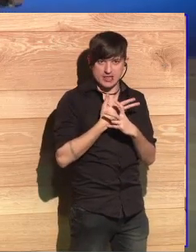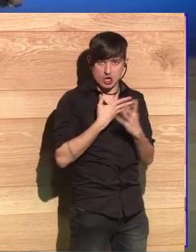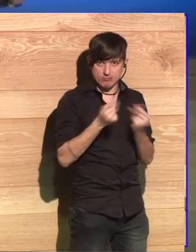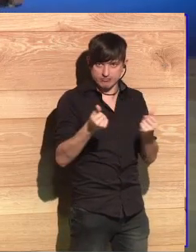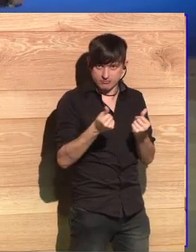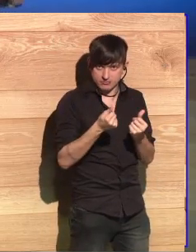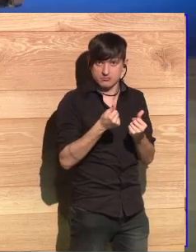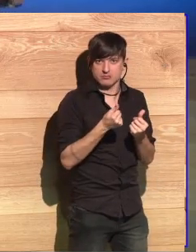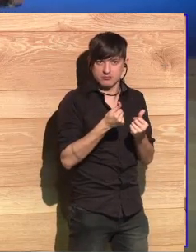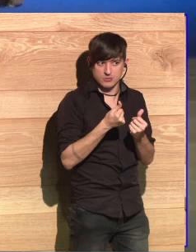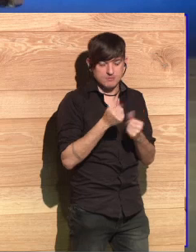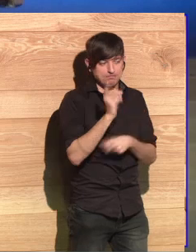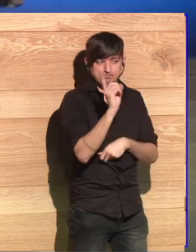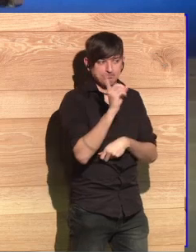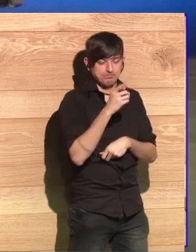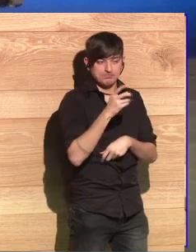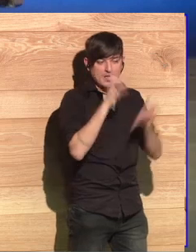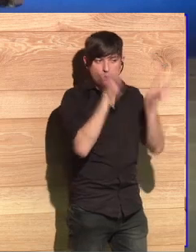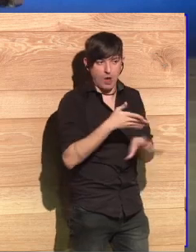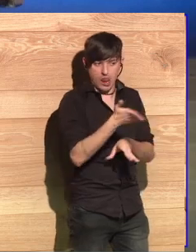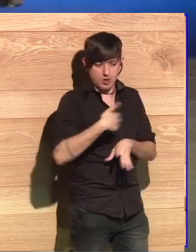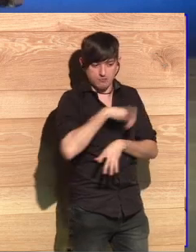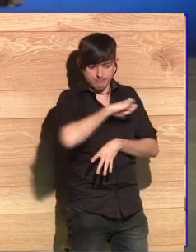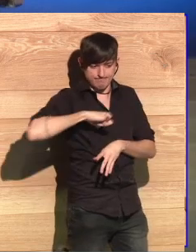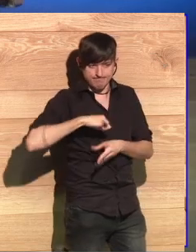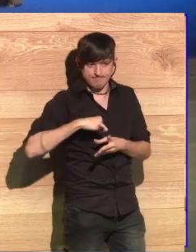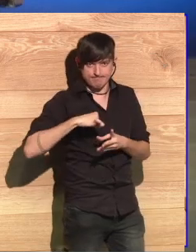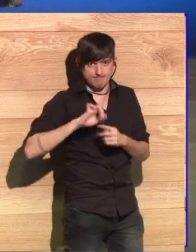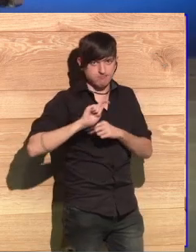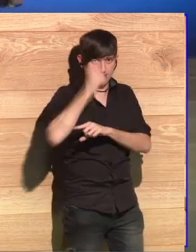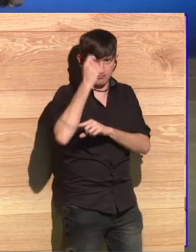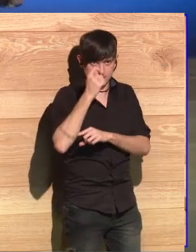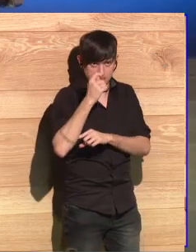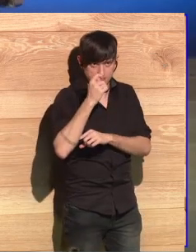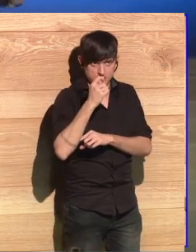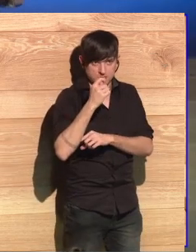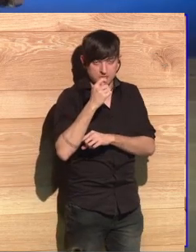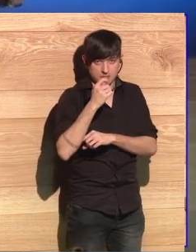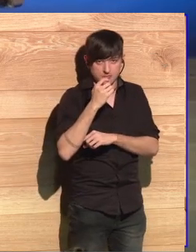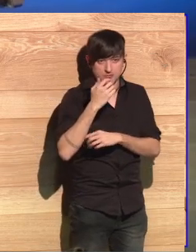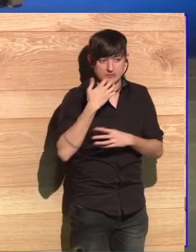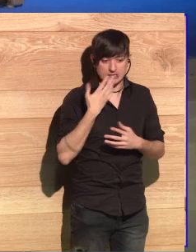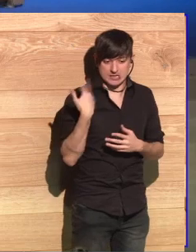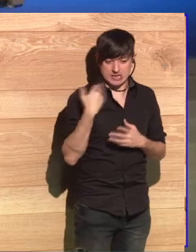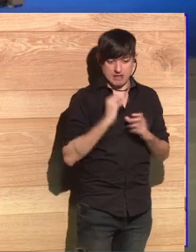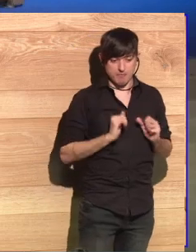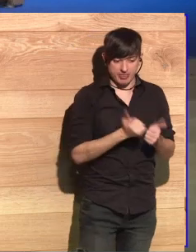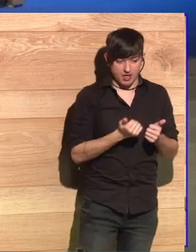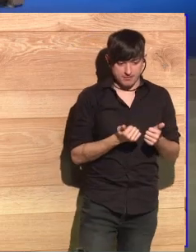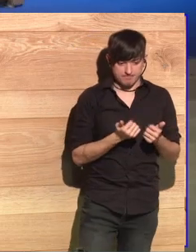Alberto, I did it on my own. And when I started getting involved in drugs, it was really glamorous in New York, in